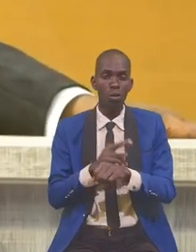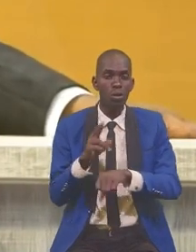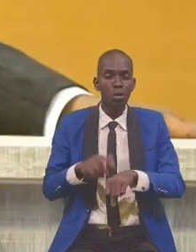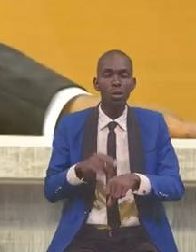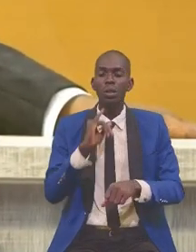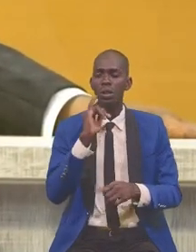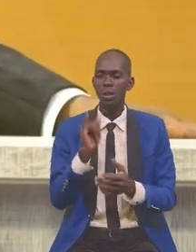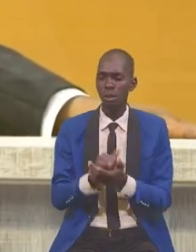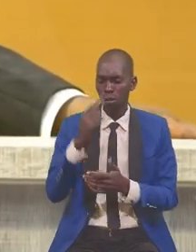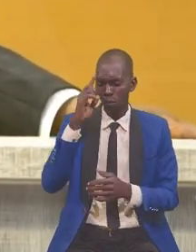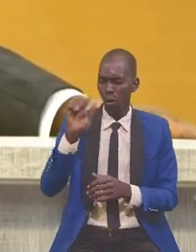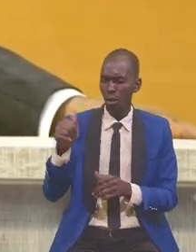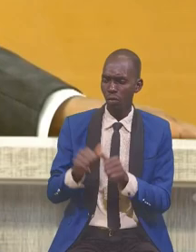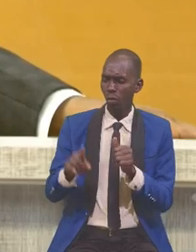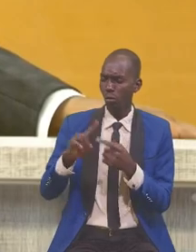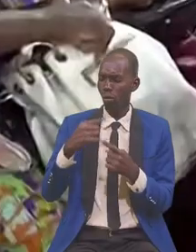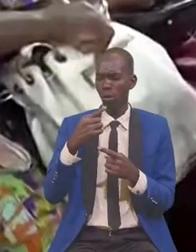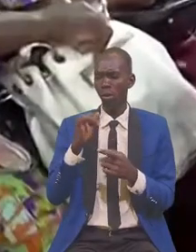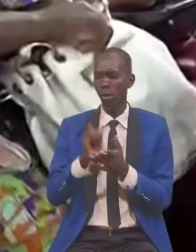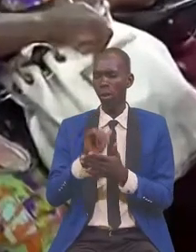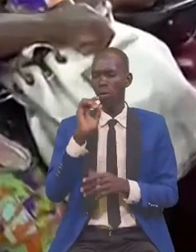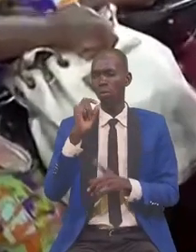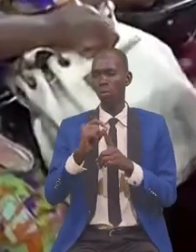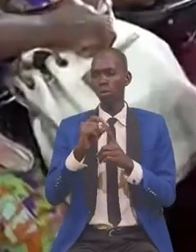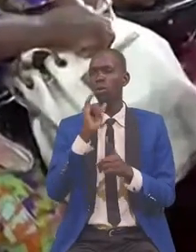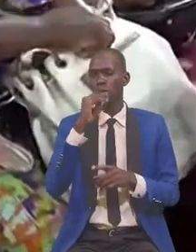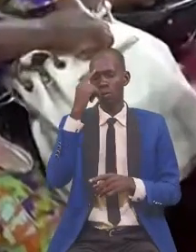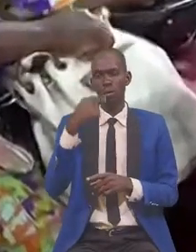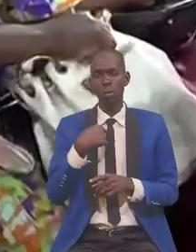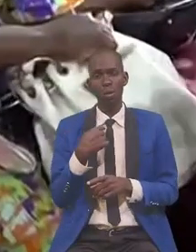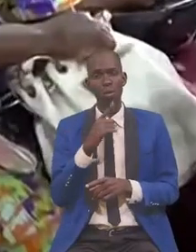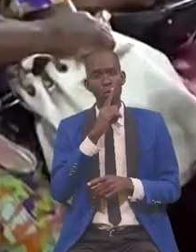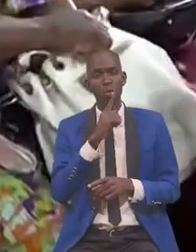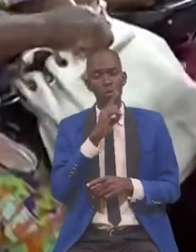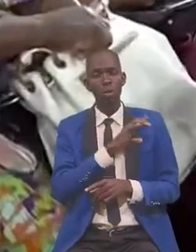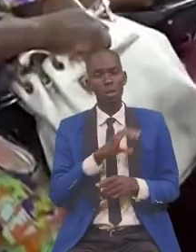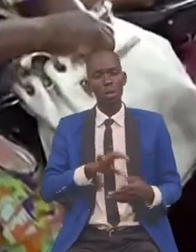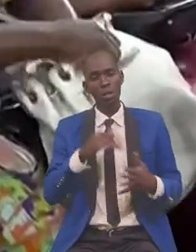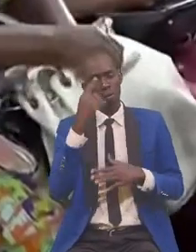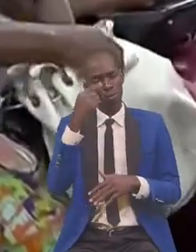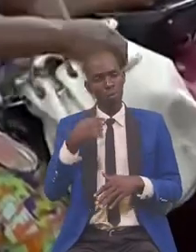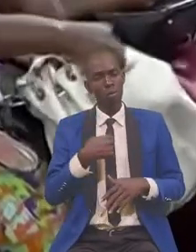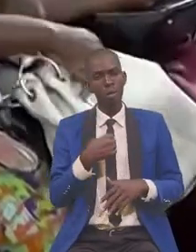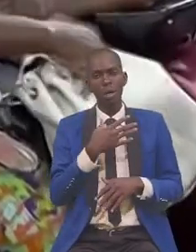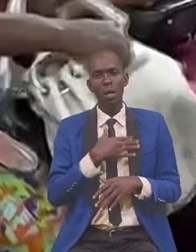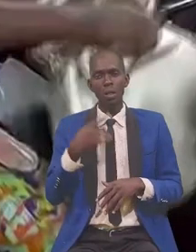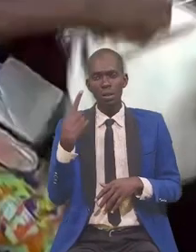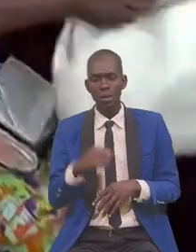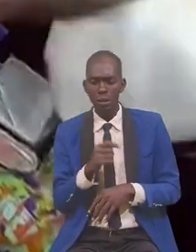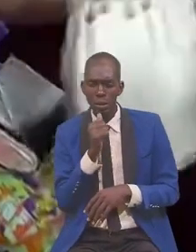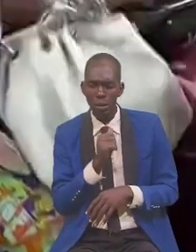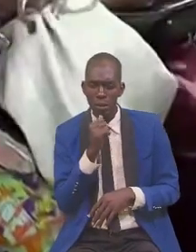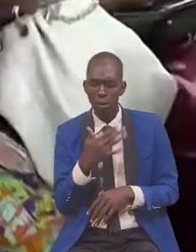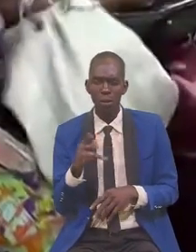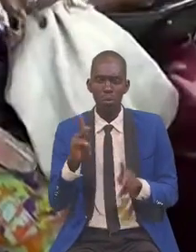say, that's me, that's for me. Christ died for me. And the mystery that people have not heard